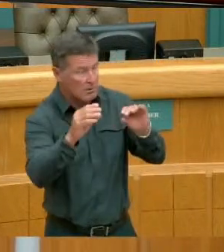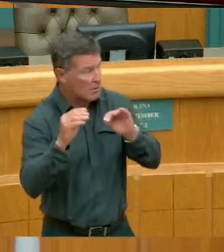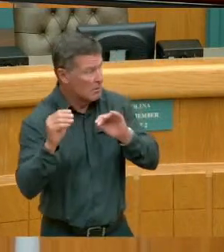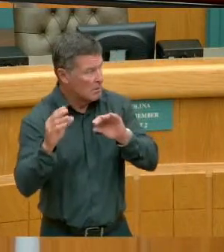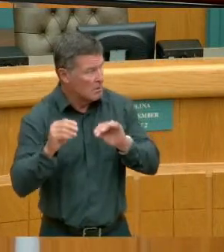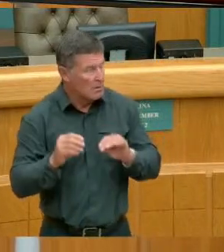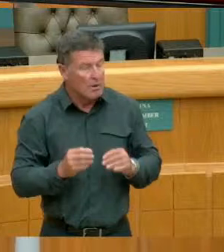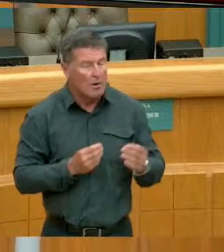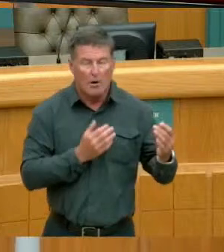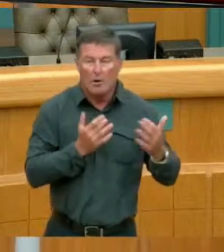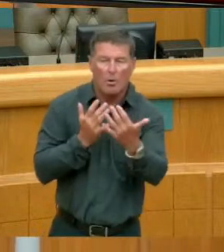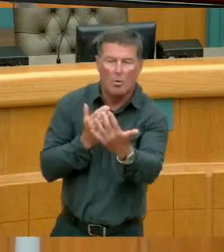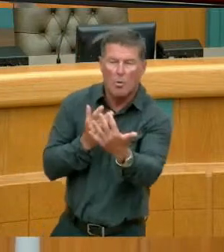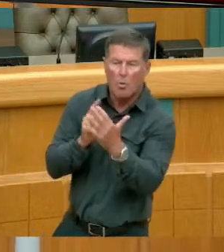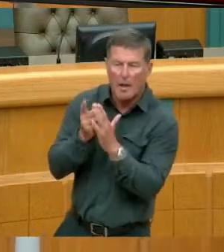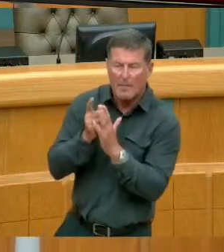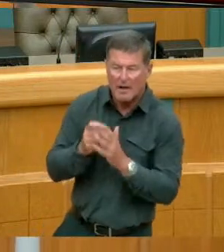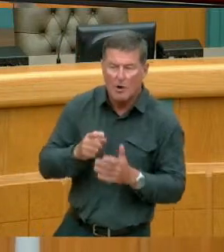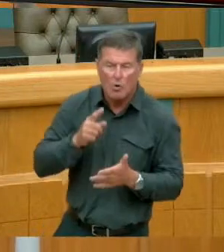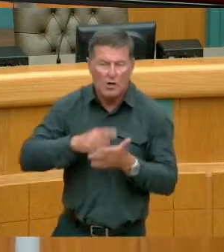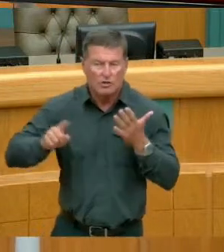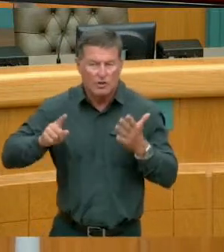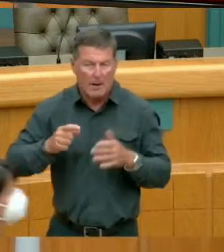Okay, just a second. We're going to get an audio check here.